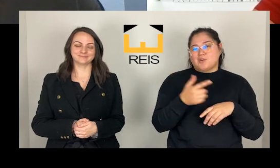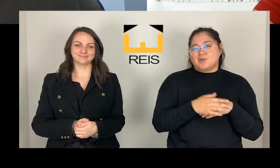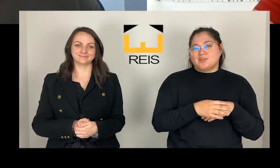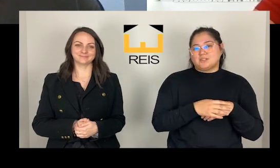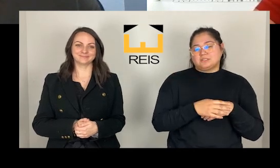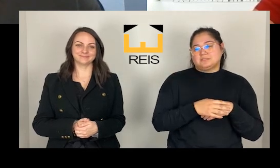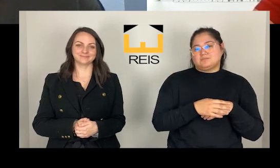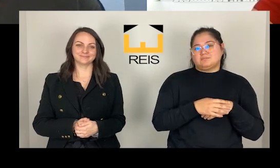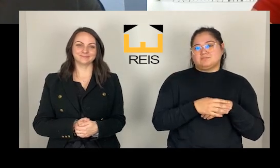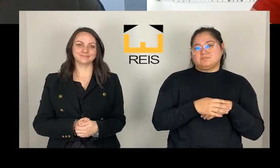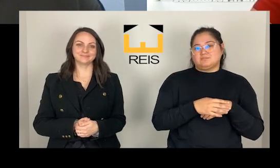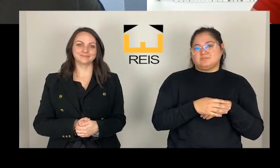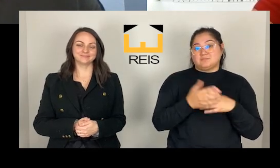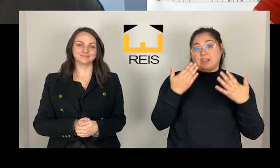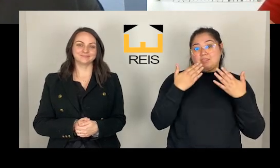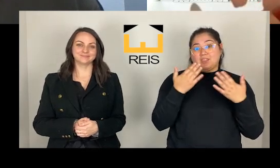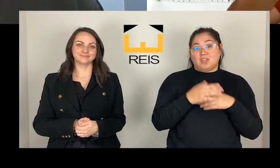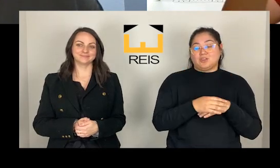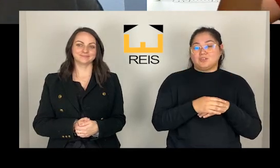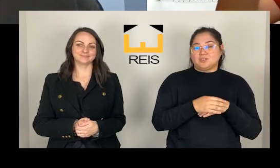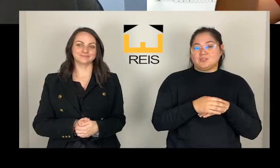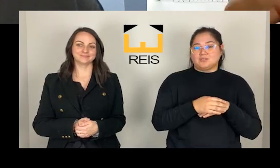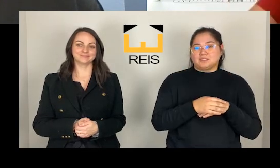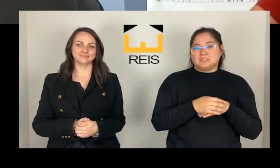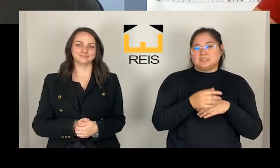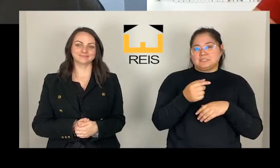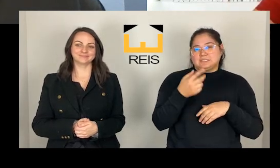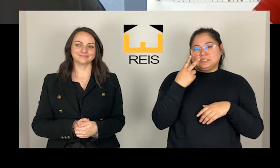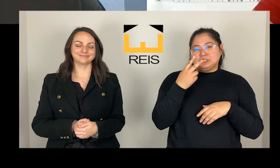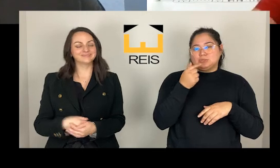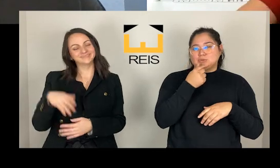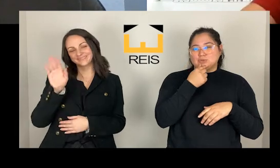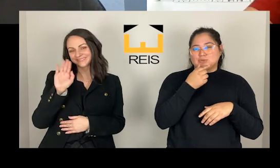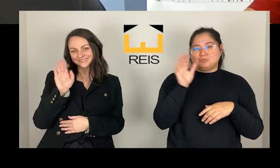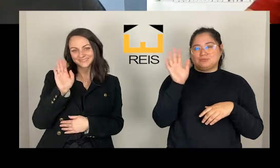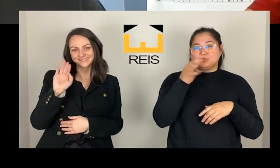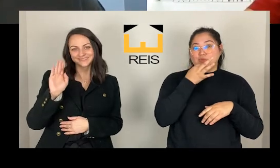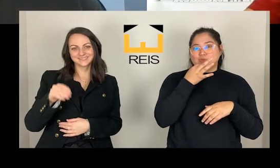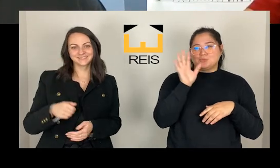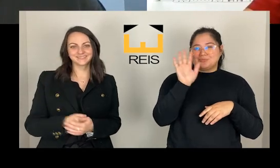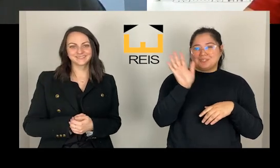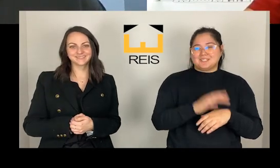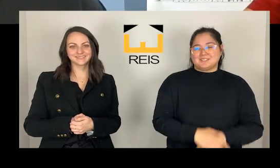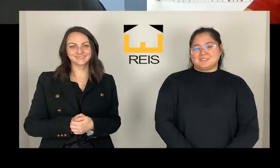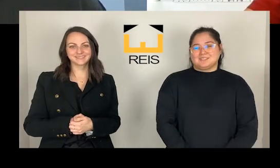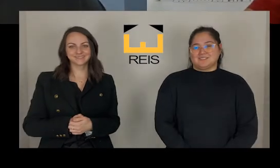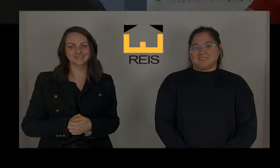to the right person. Thank you so much, everybody, and we'll see you soon. Bye. Bye.